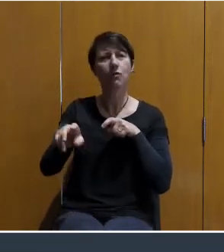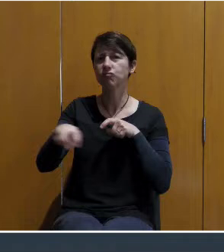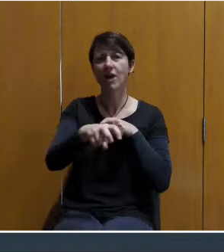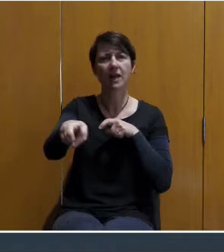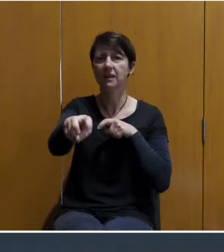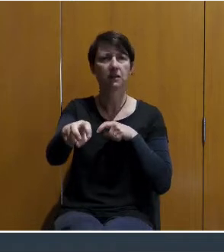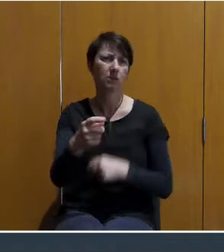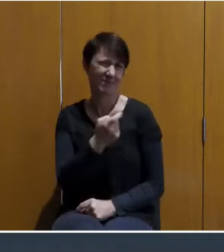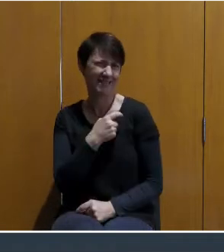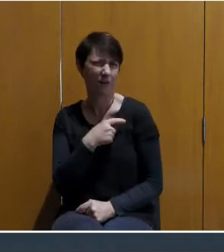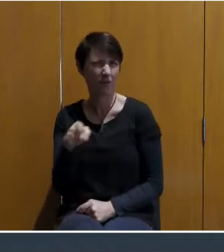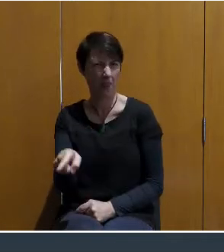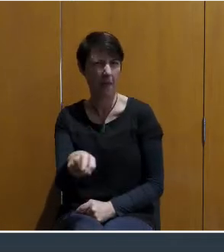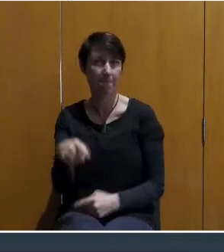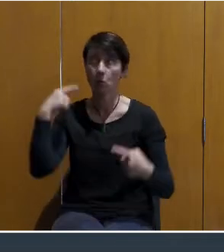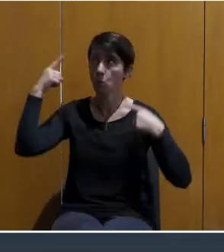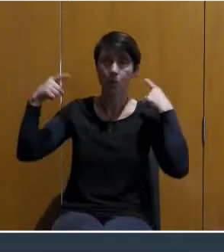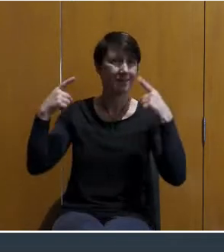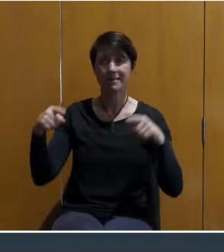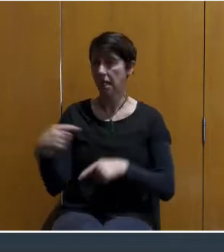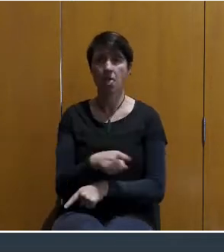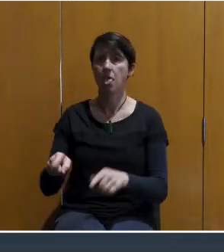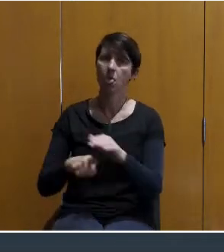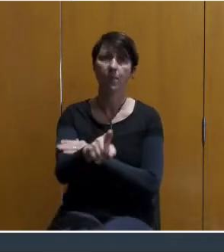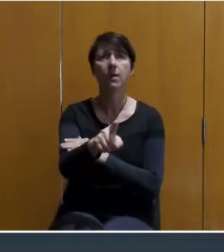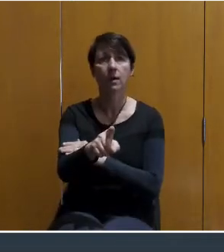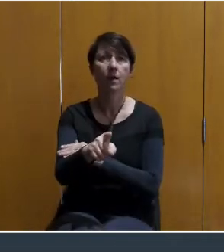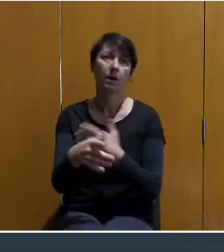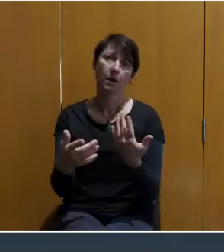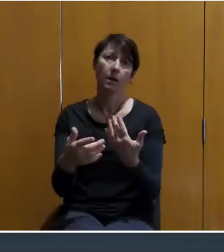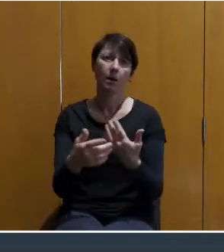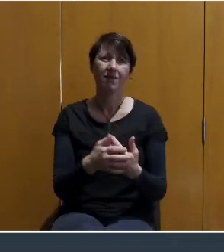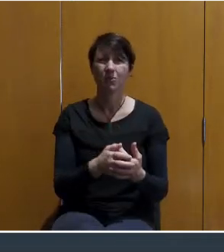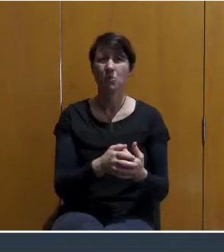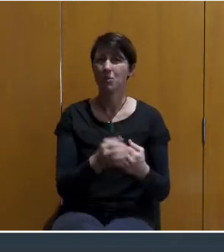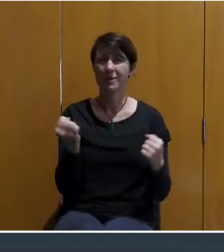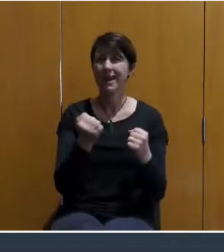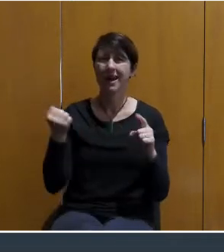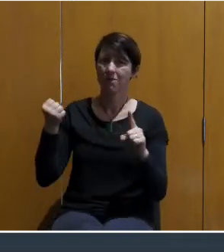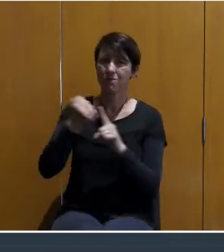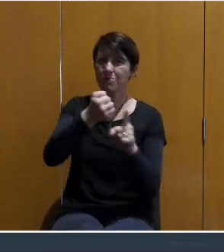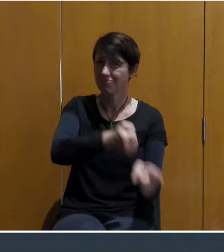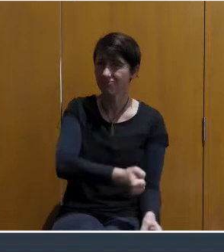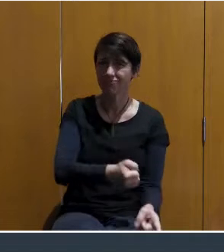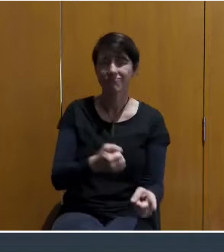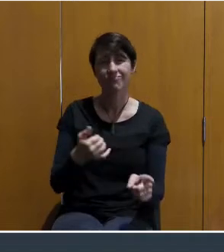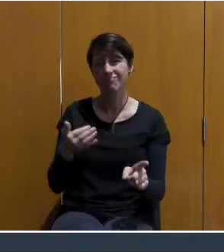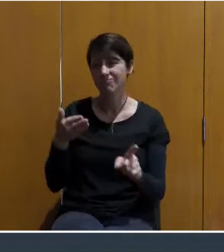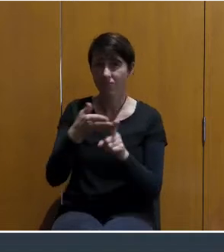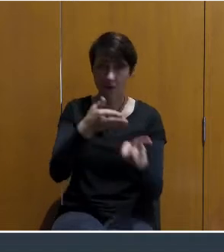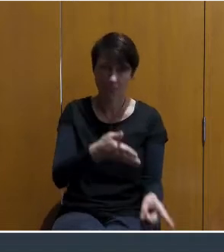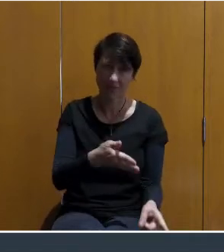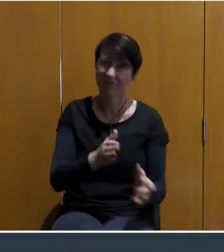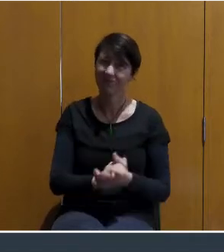a leash, they're you know, next minute you'll have a squash dog or something else. So it's not, I think that's